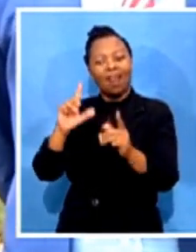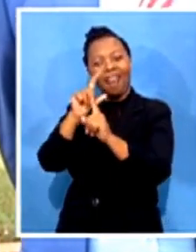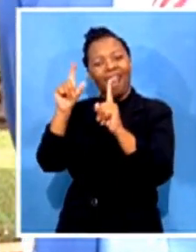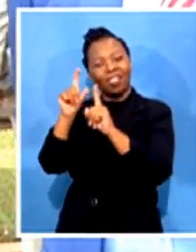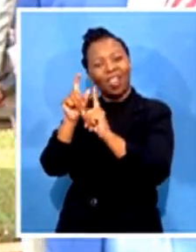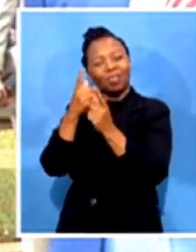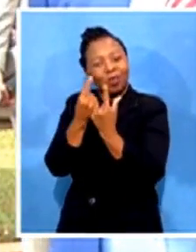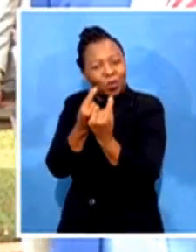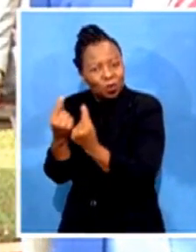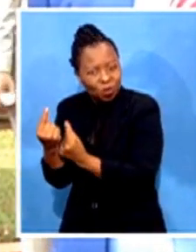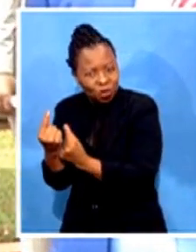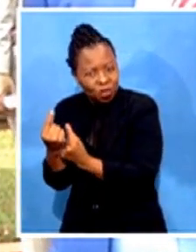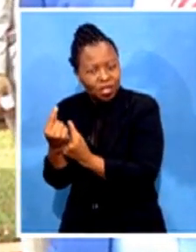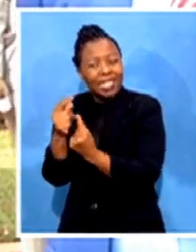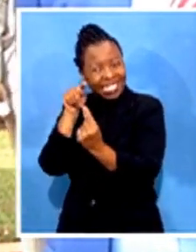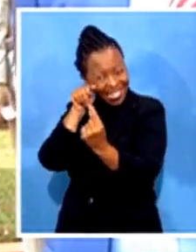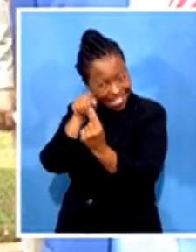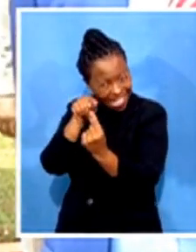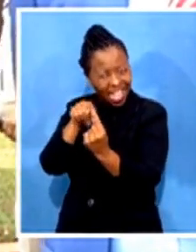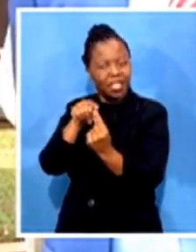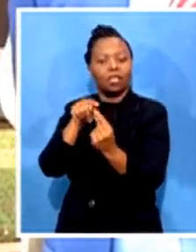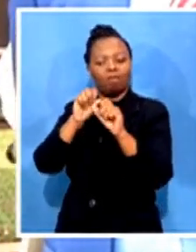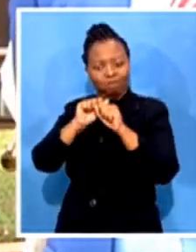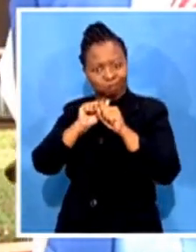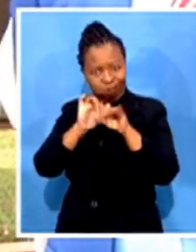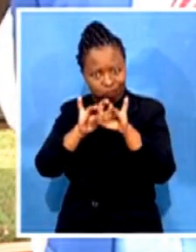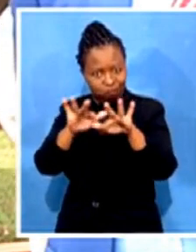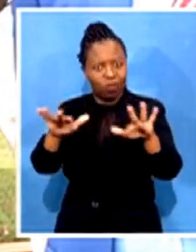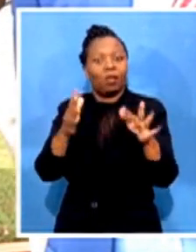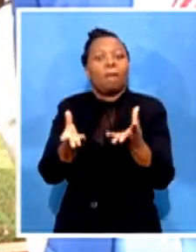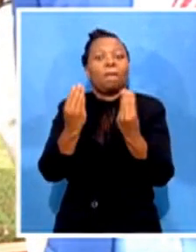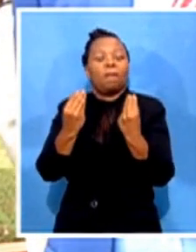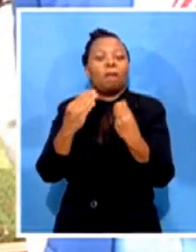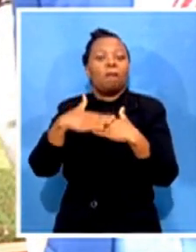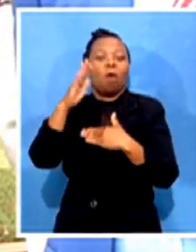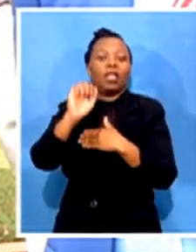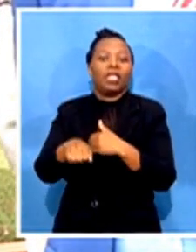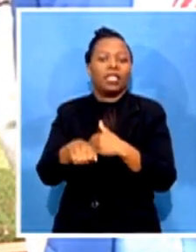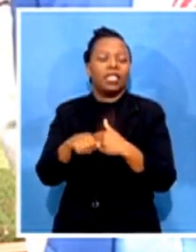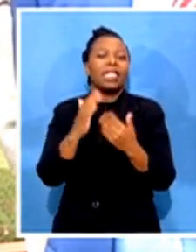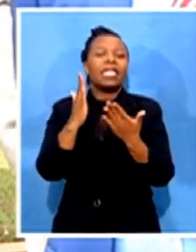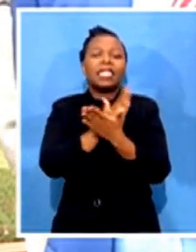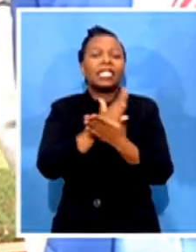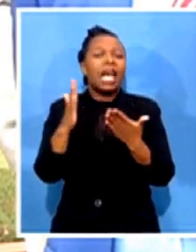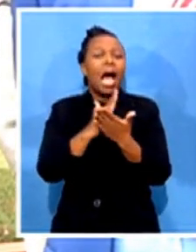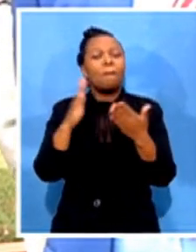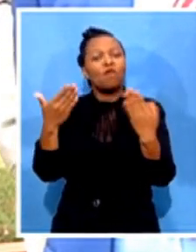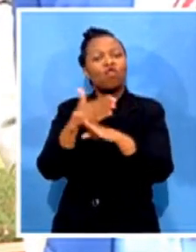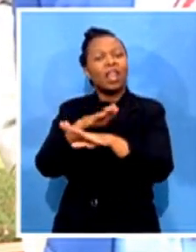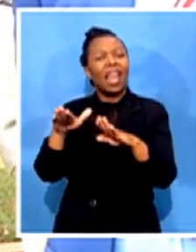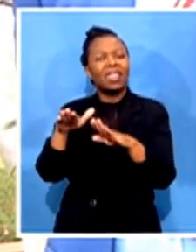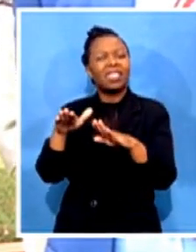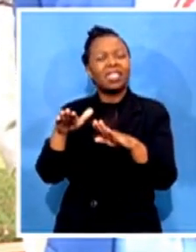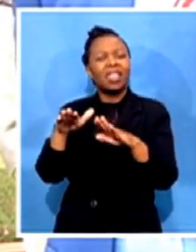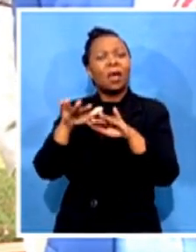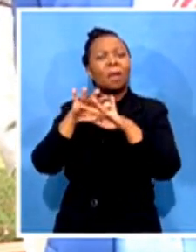the spread. If there are funerals, some funerals are attended by more than 50 people, and that is not